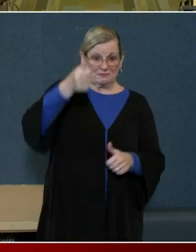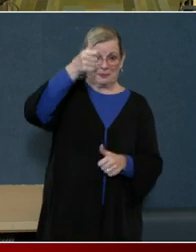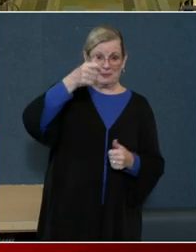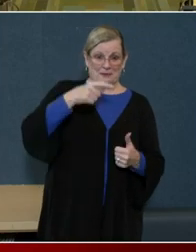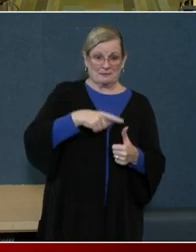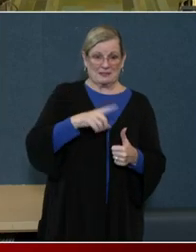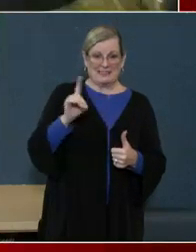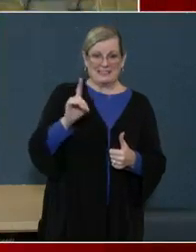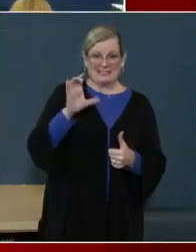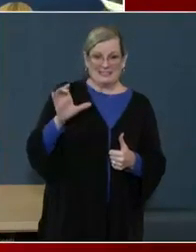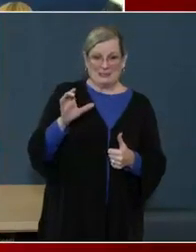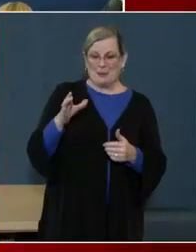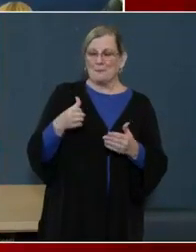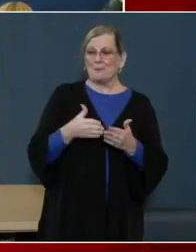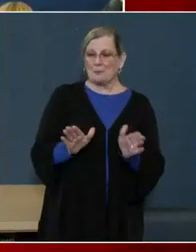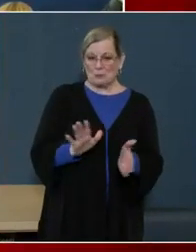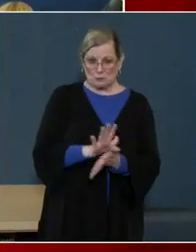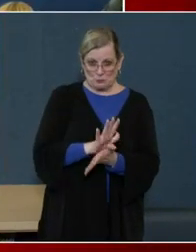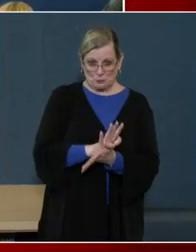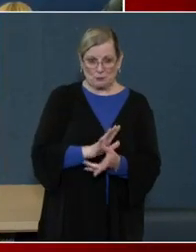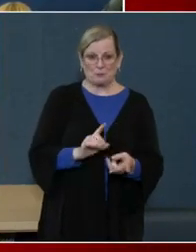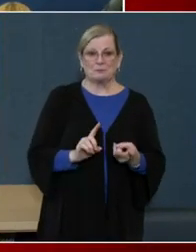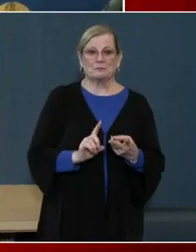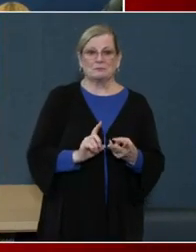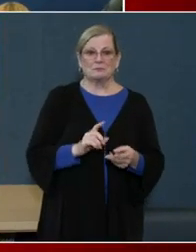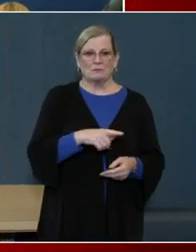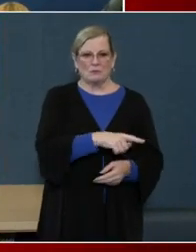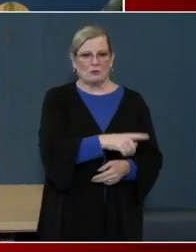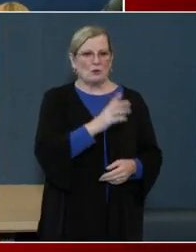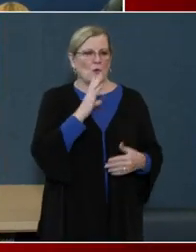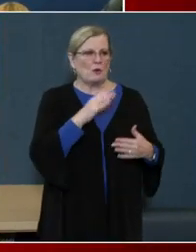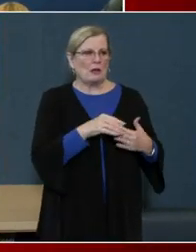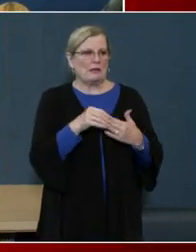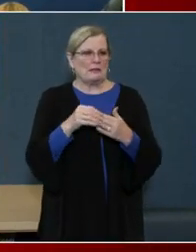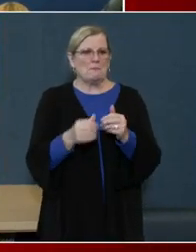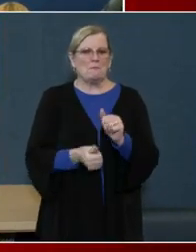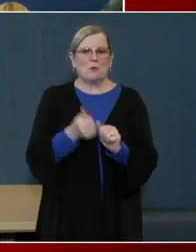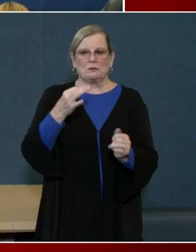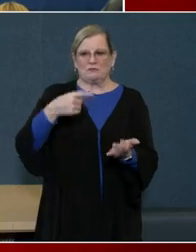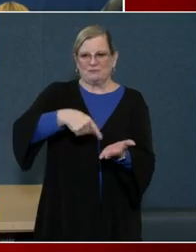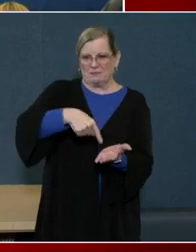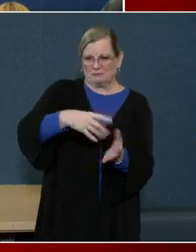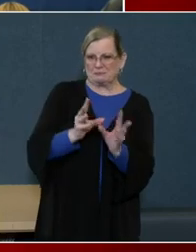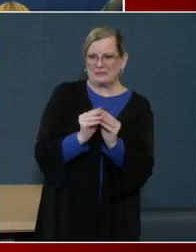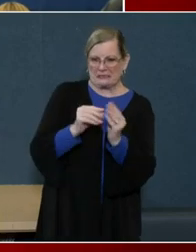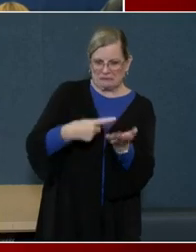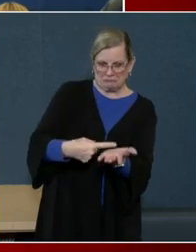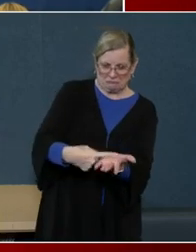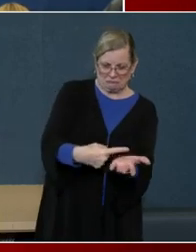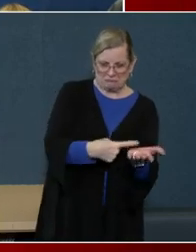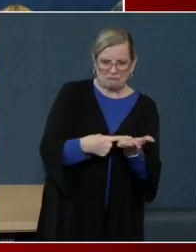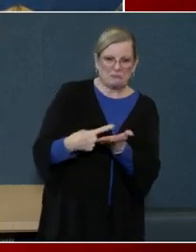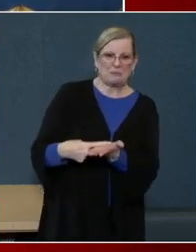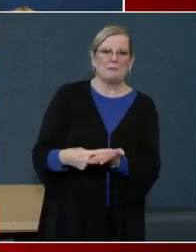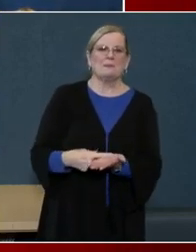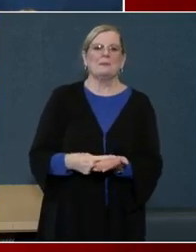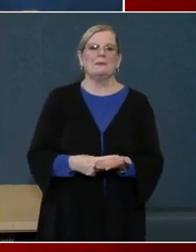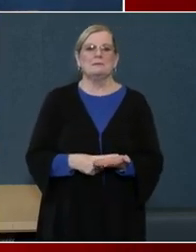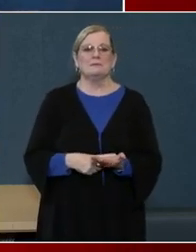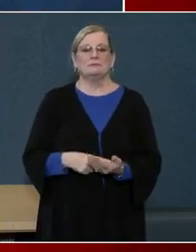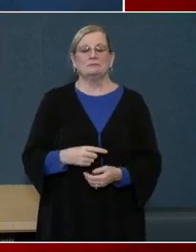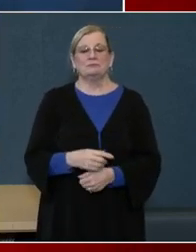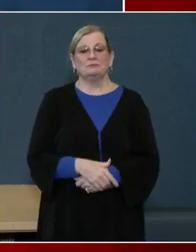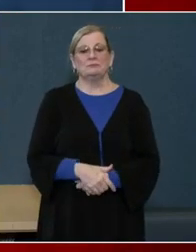will lead the majority of our conversation today. We are located at Wheatley